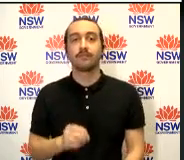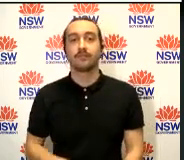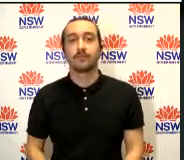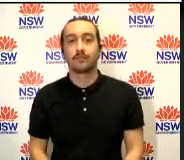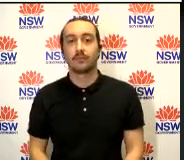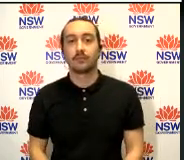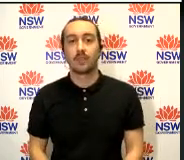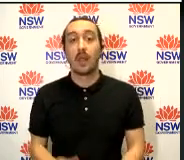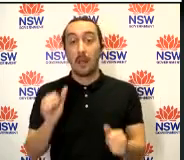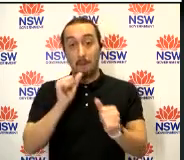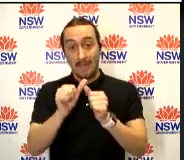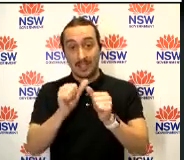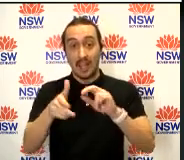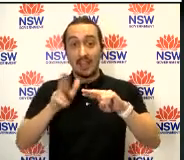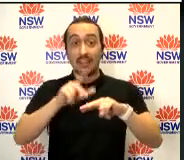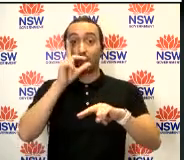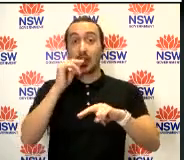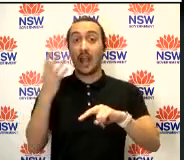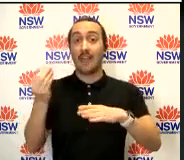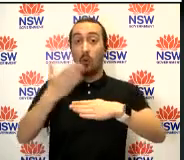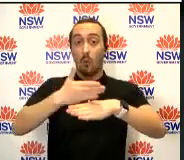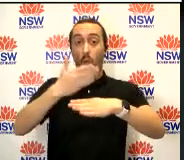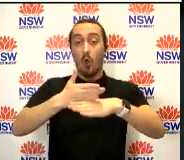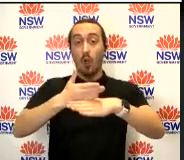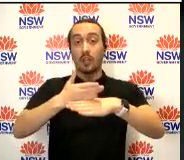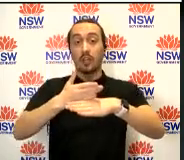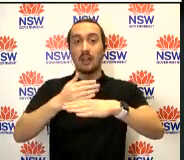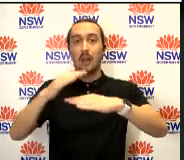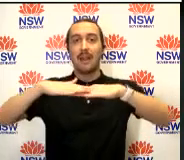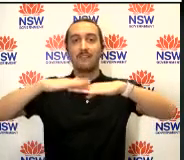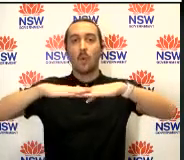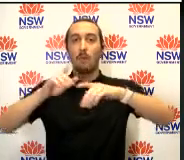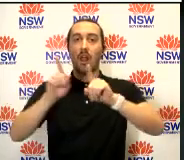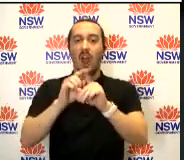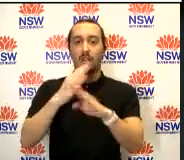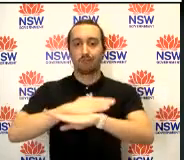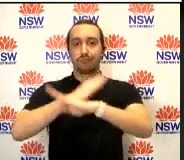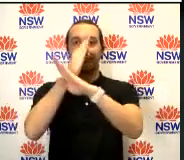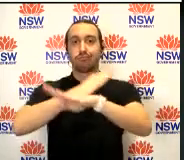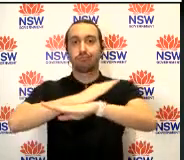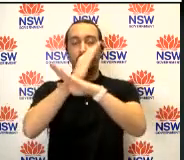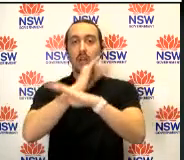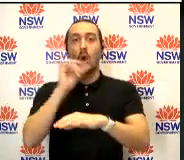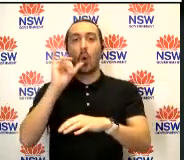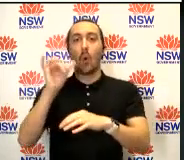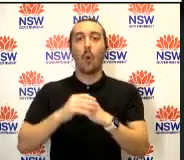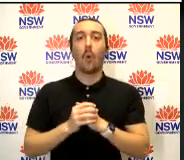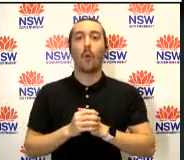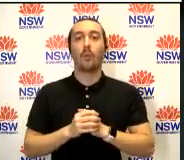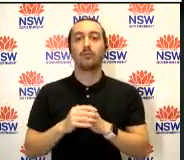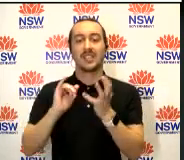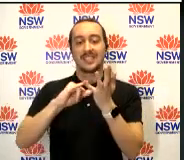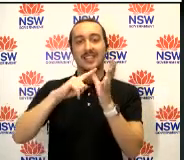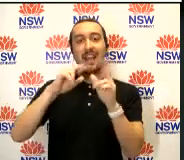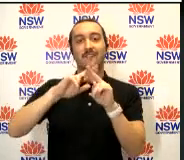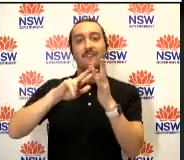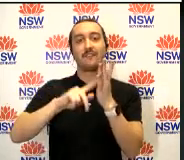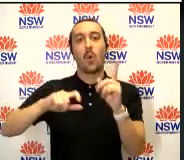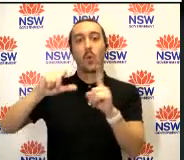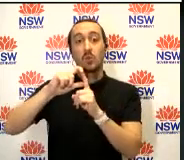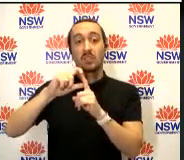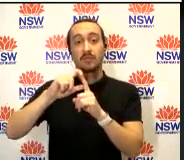work platform that is suitable for the task, such as scaffolds, elevated work platforms or scissor lift. If you are using a